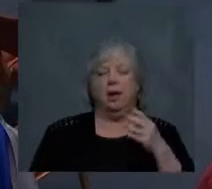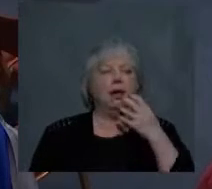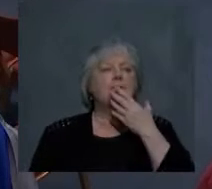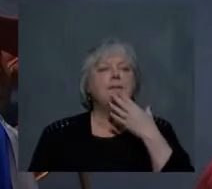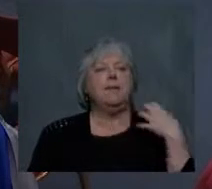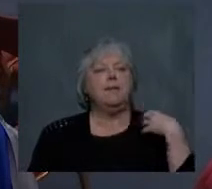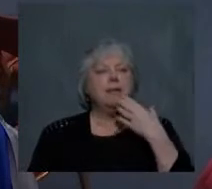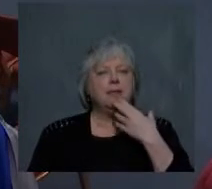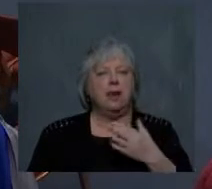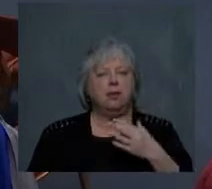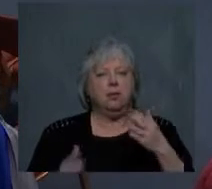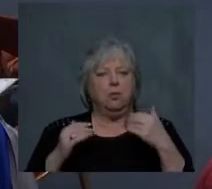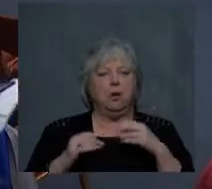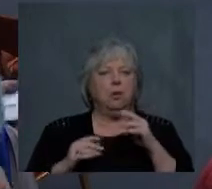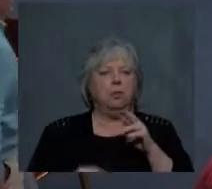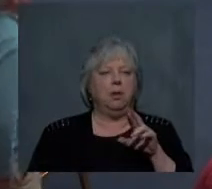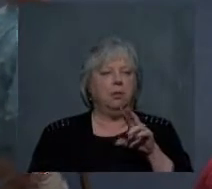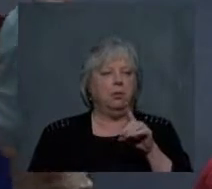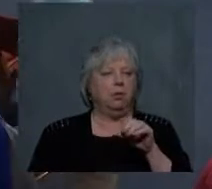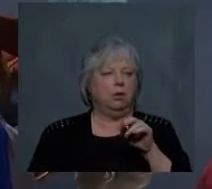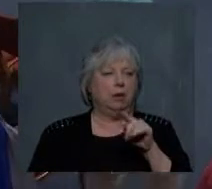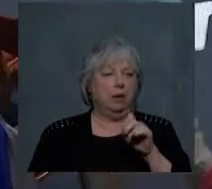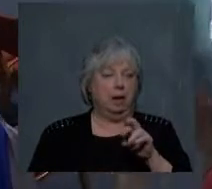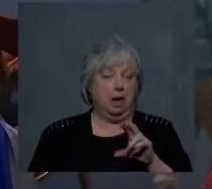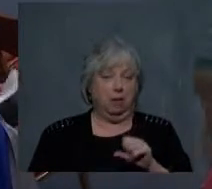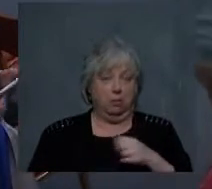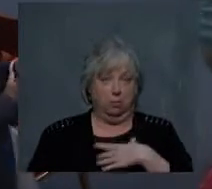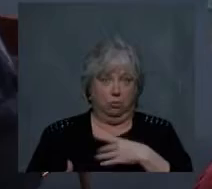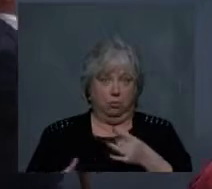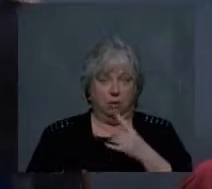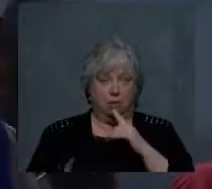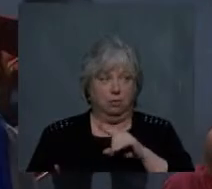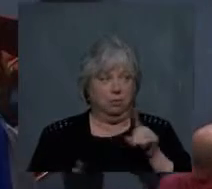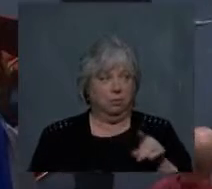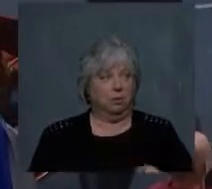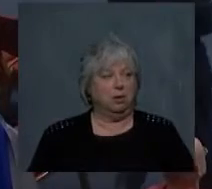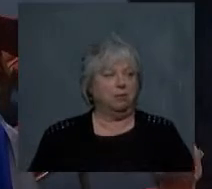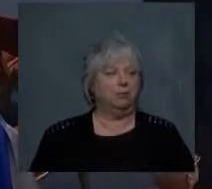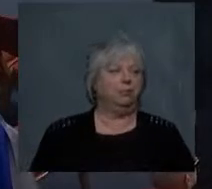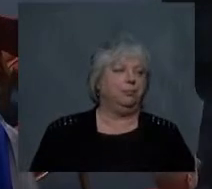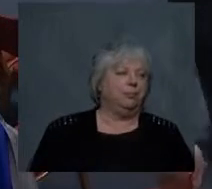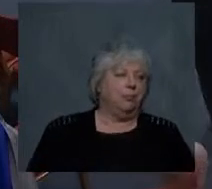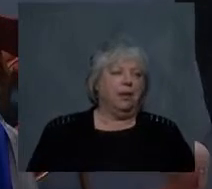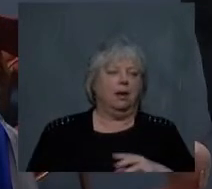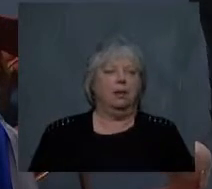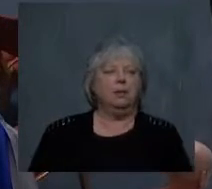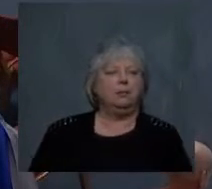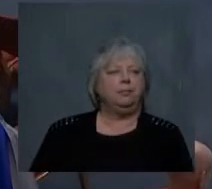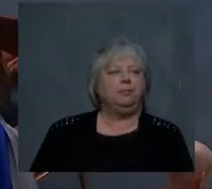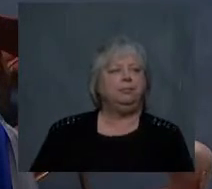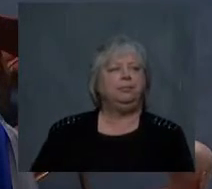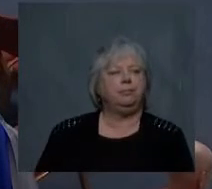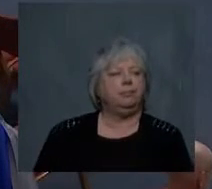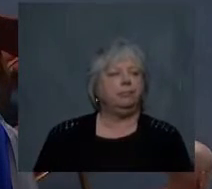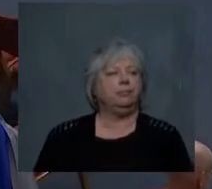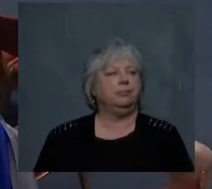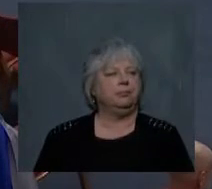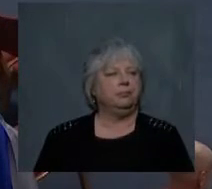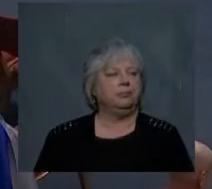Applicant, Mr. Daters, would you like to get up and respond? And Mr. Leggett. Thank you, Chairman Barry.